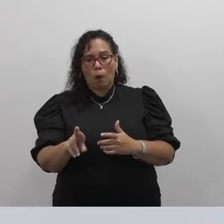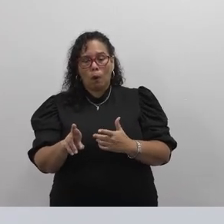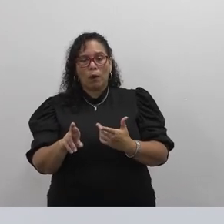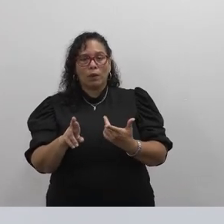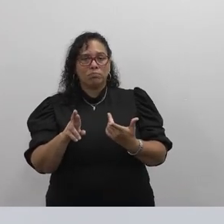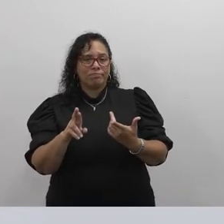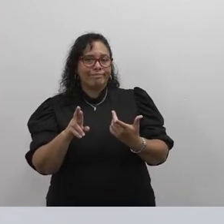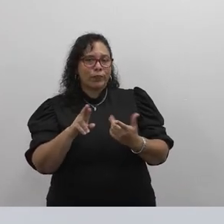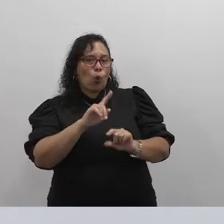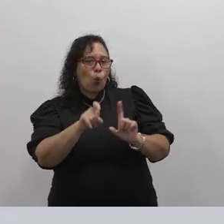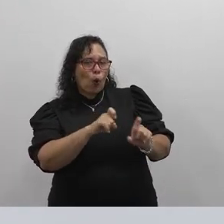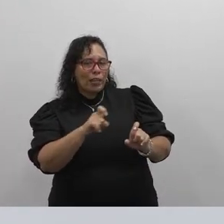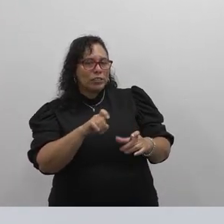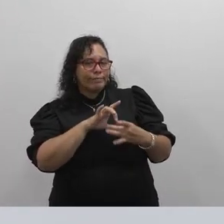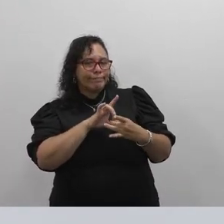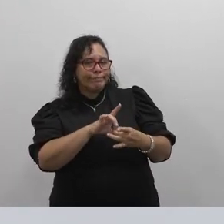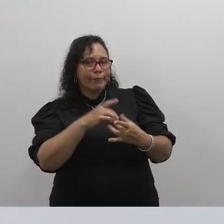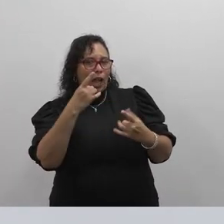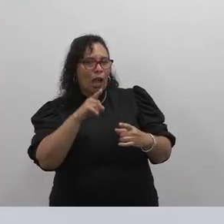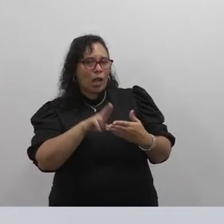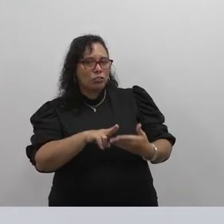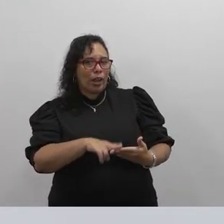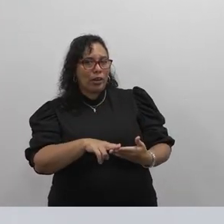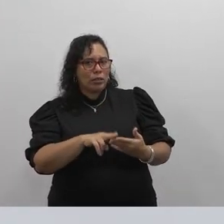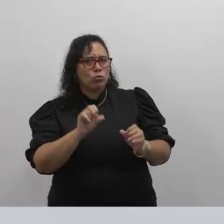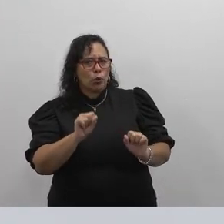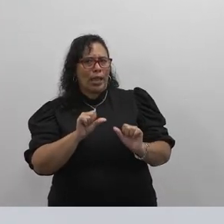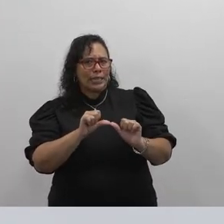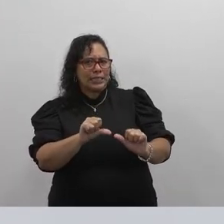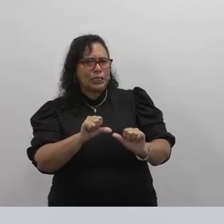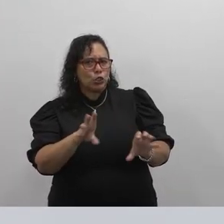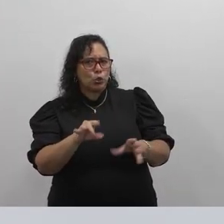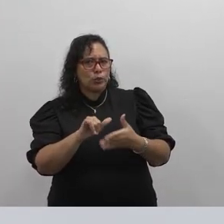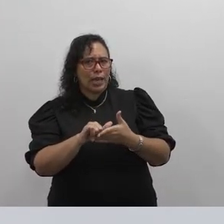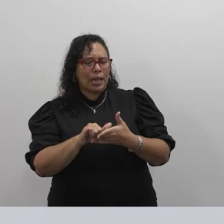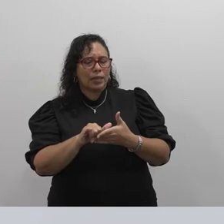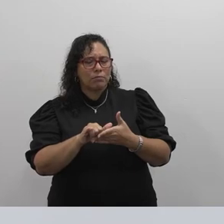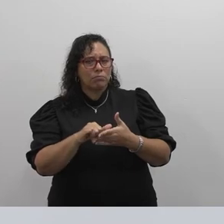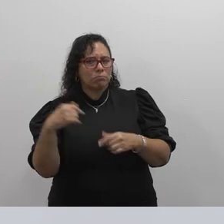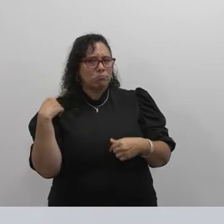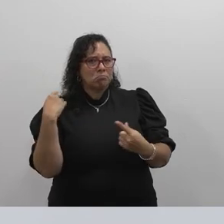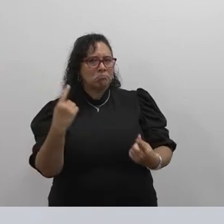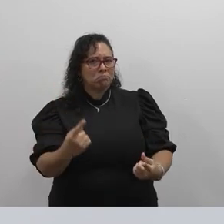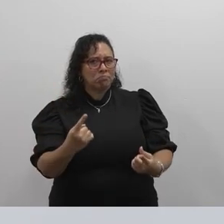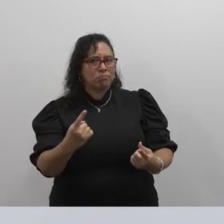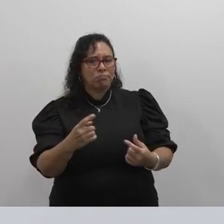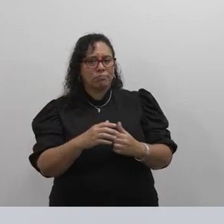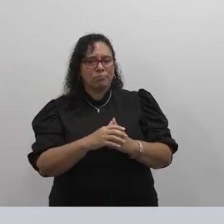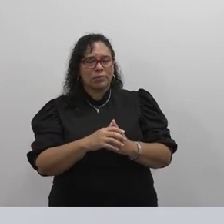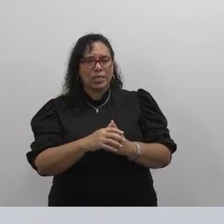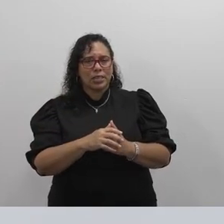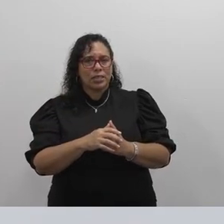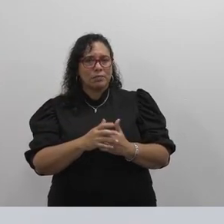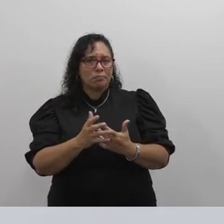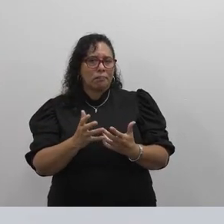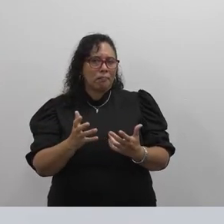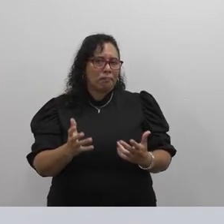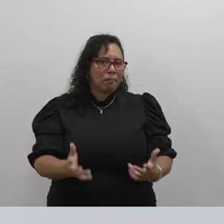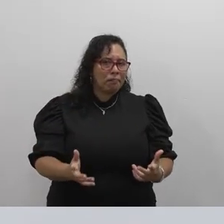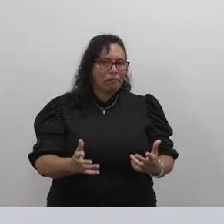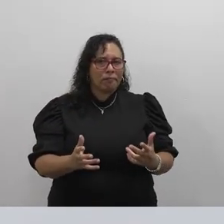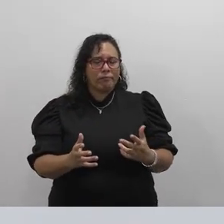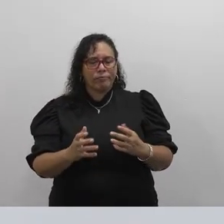contract. And so you would continue to be able to do that just as you've been doing. If it was something, though, that was going to require